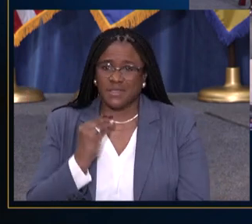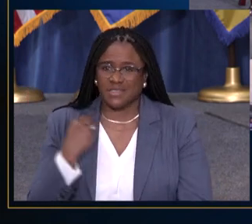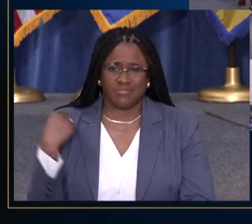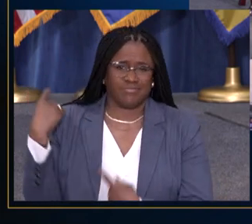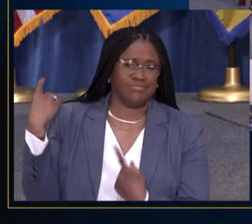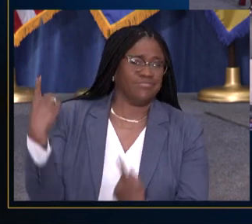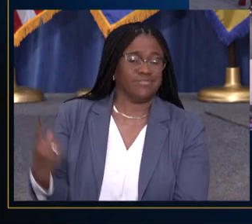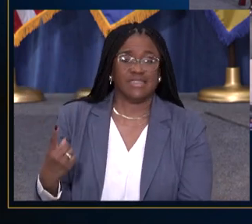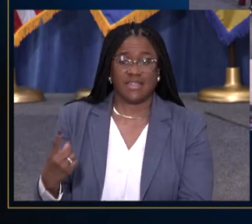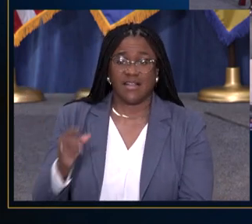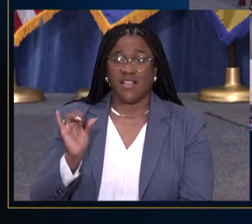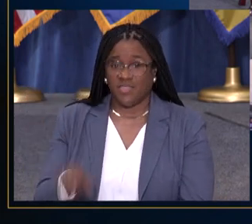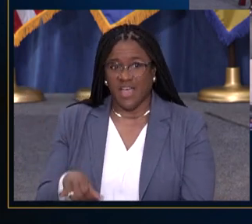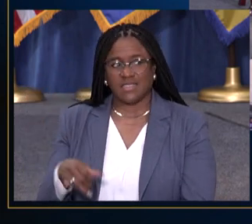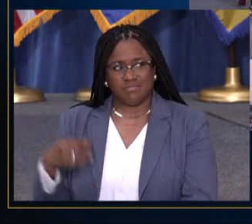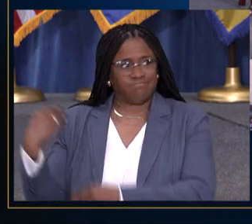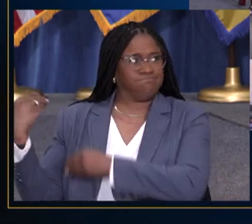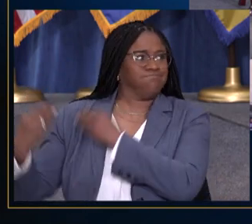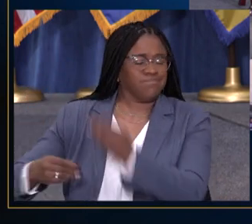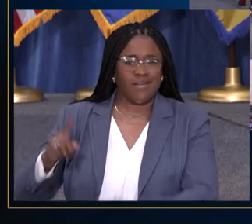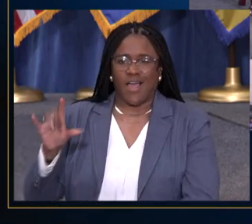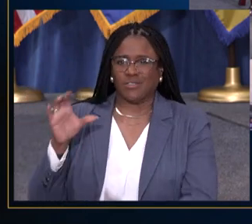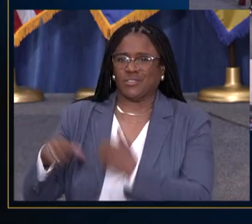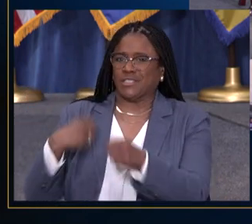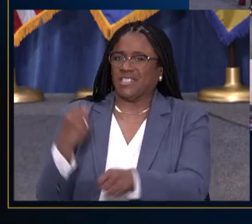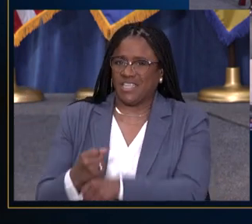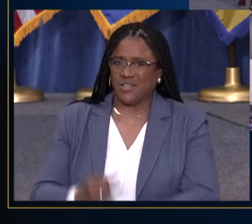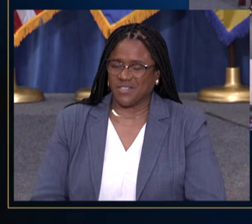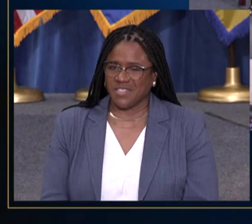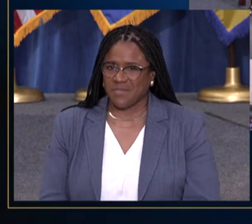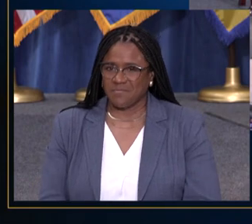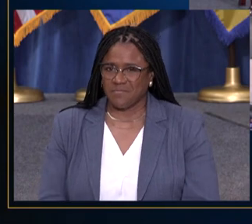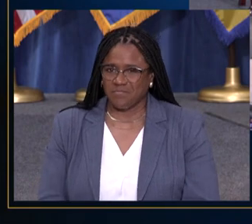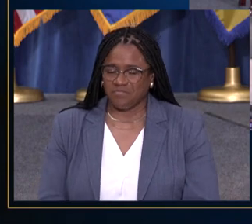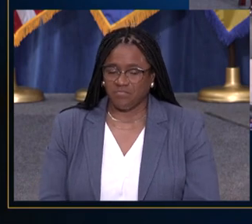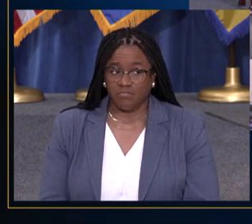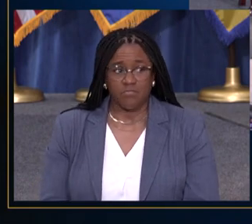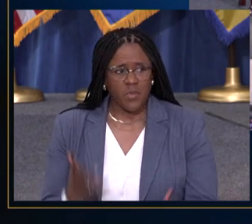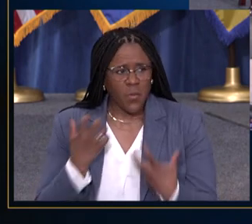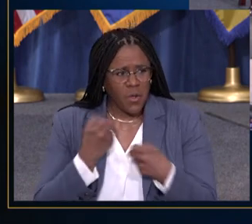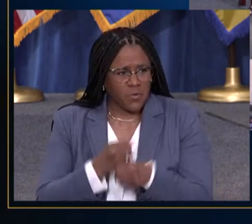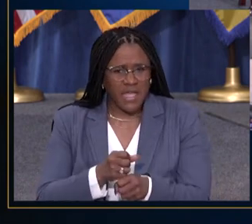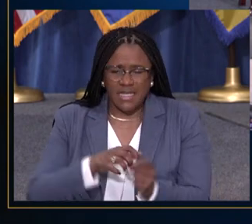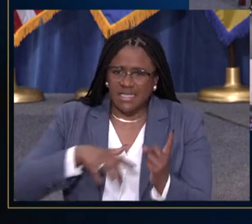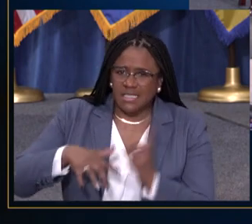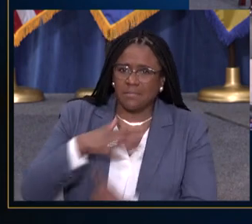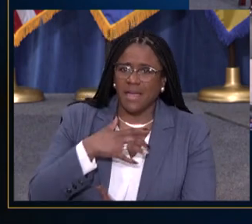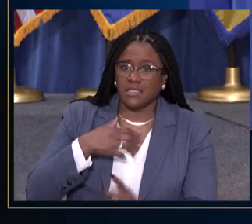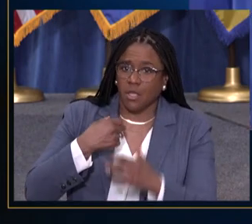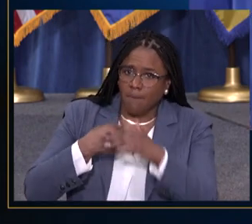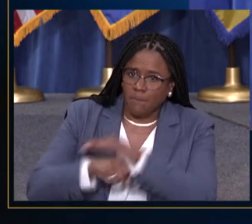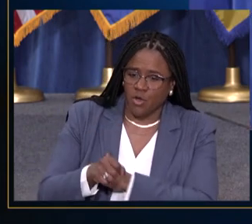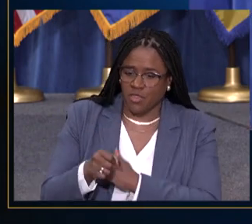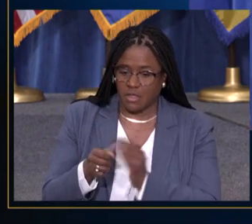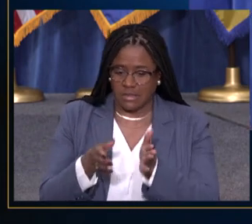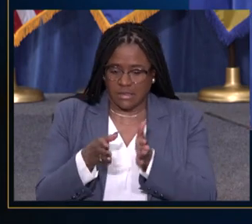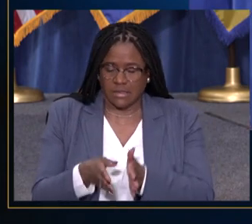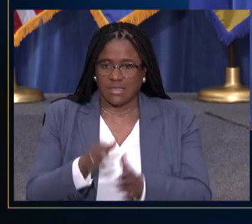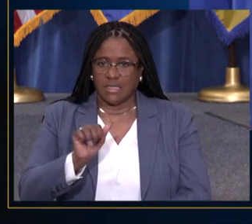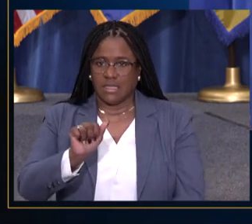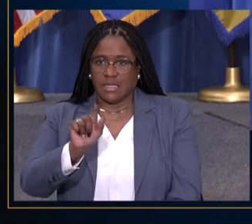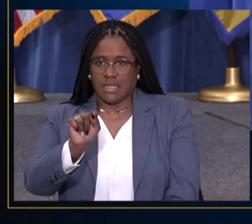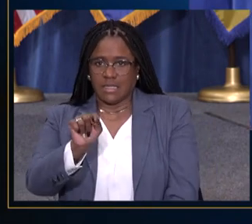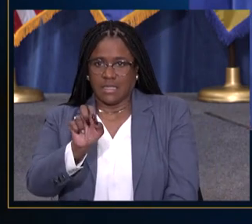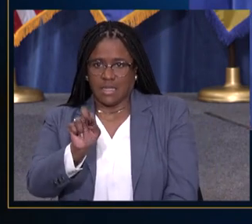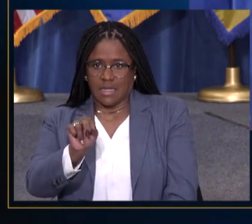and dads as well, for decades, centuries. And so we want to be able to create that space for this birth attendant, who we call a doula at this